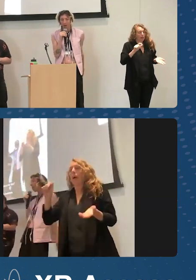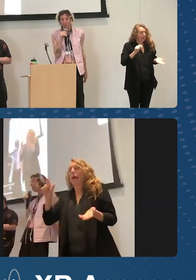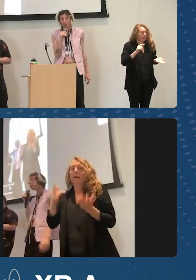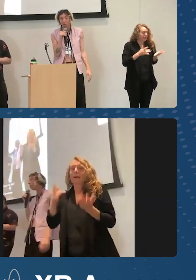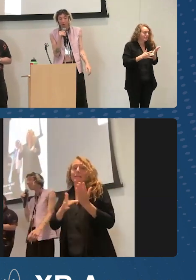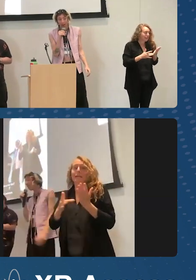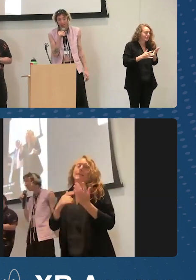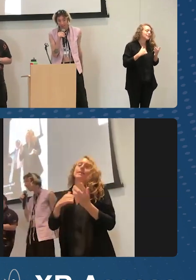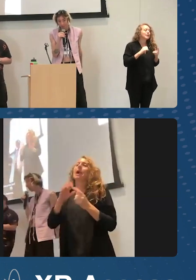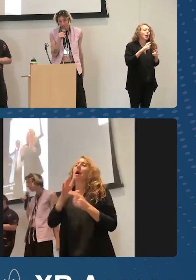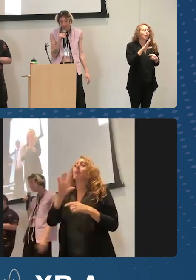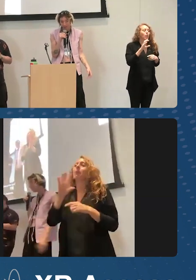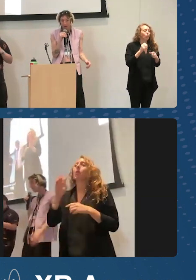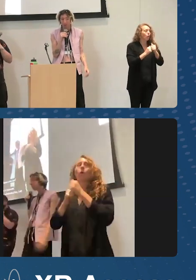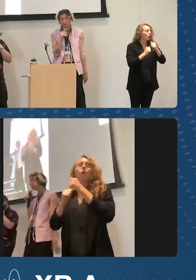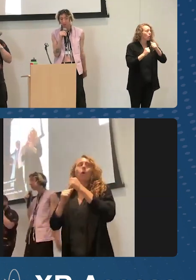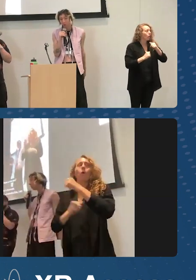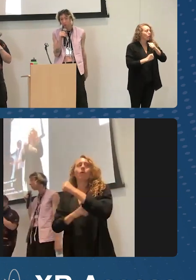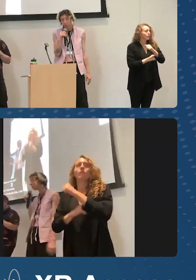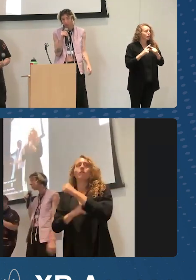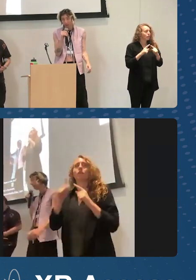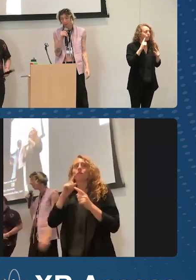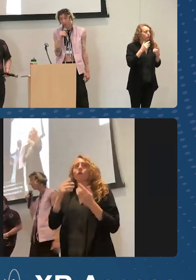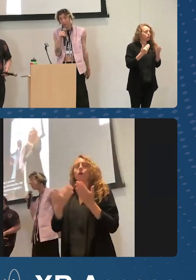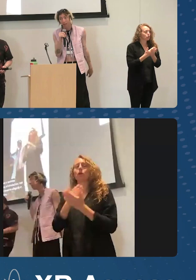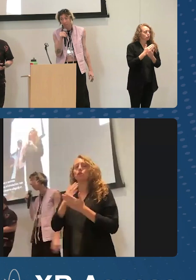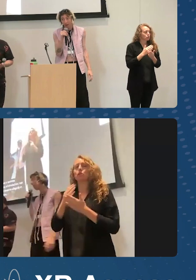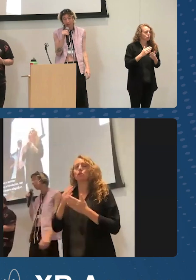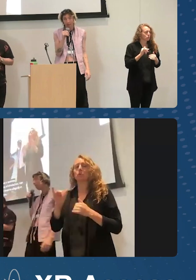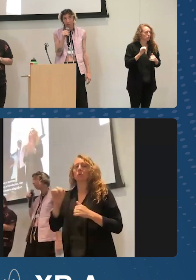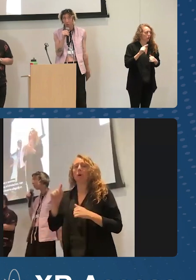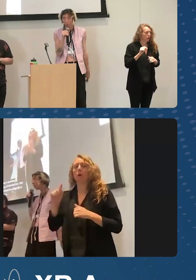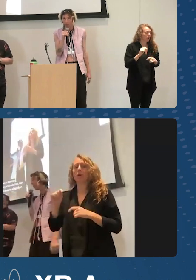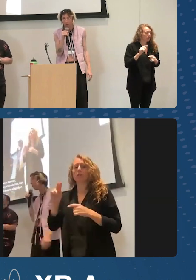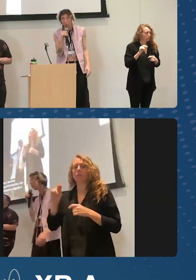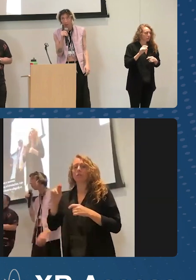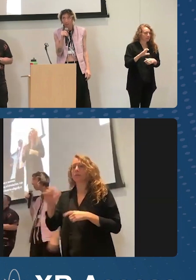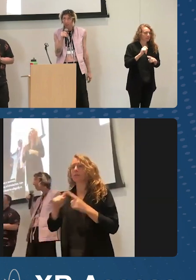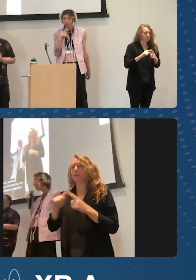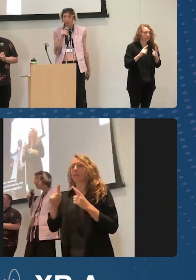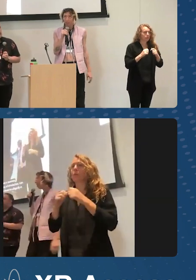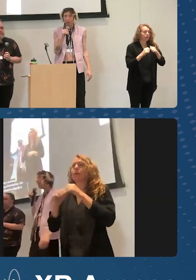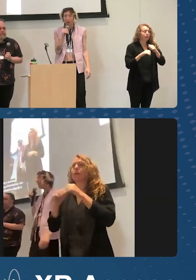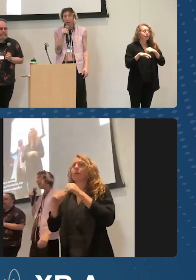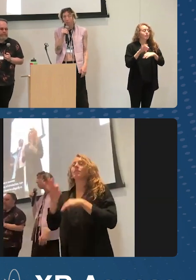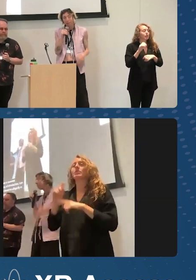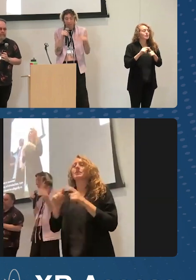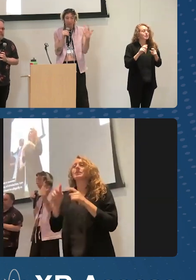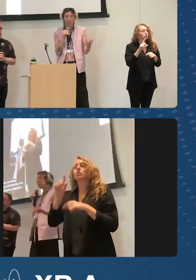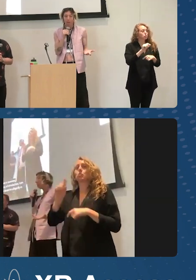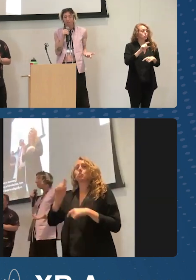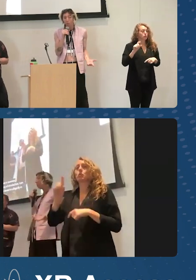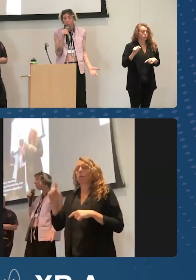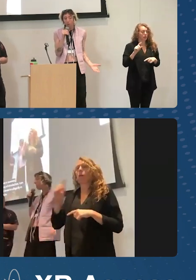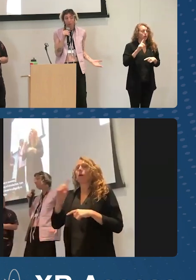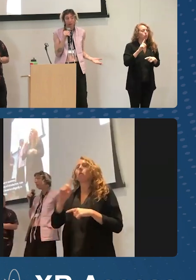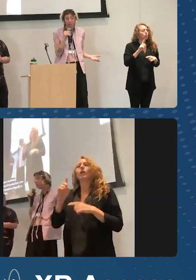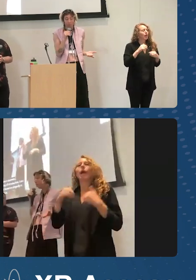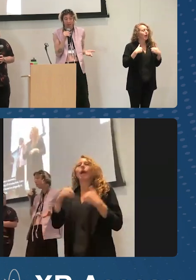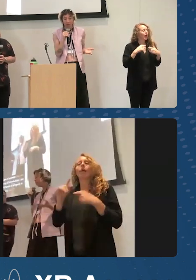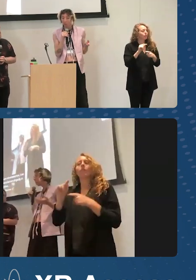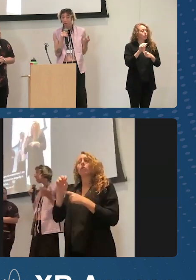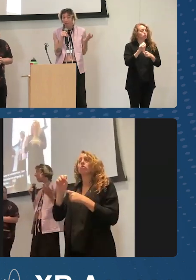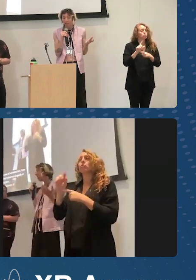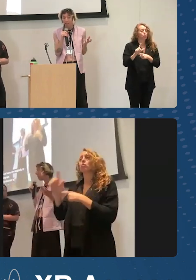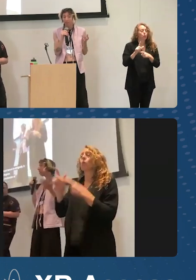co-founder of newart.city, which is an artist-run virtual space that we founded in 2020. Basically, we have a tool that allows you